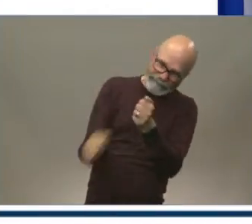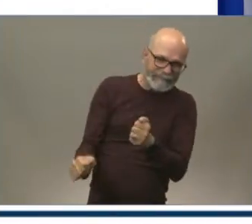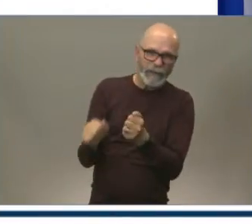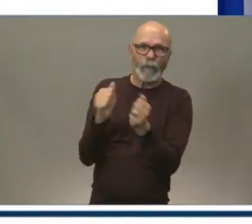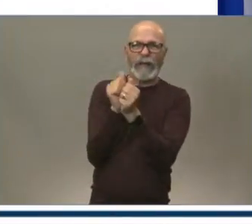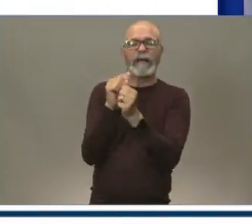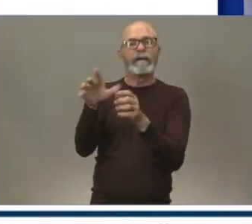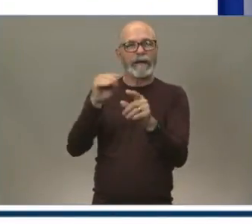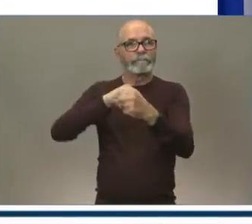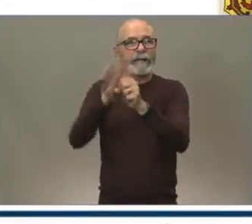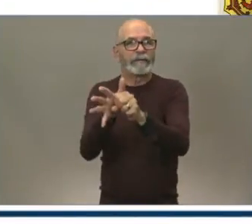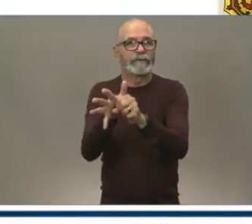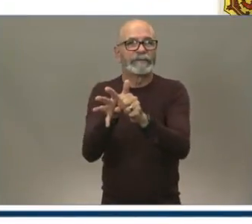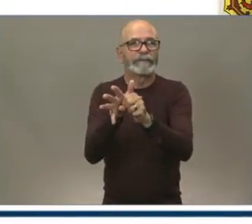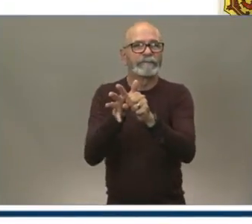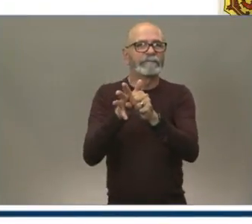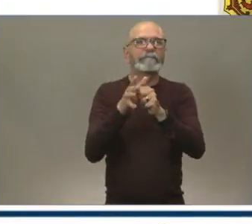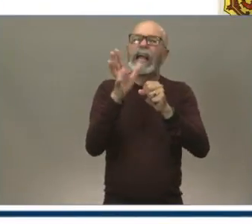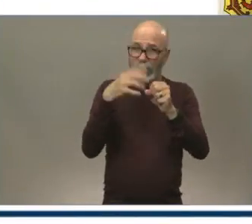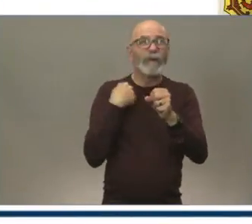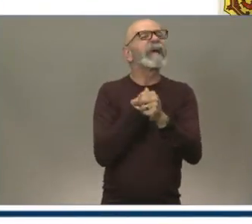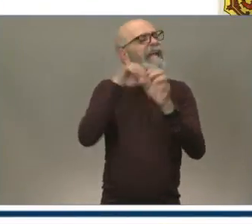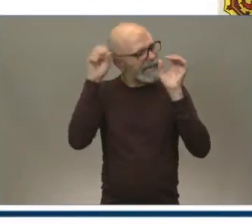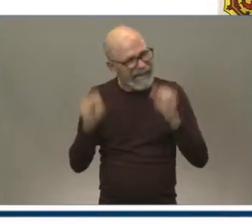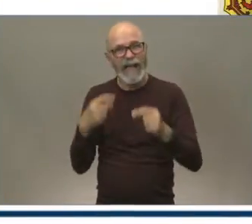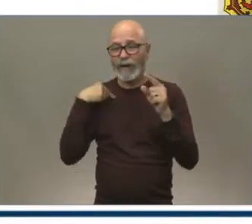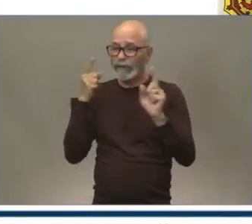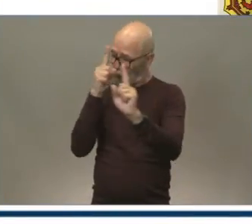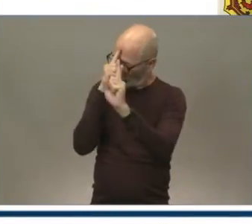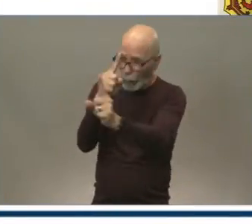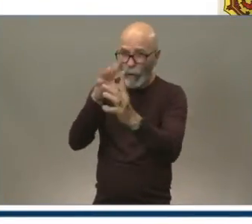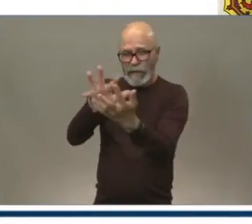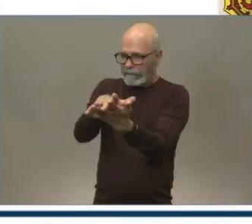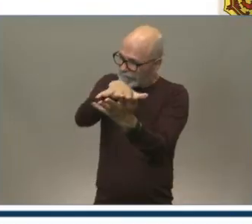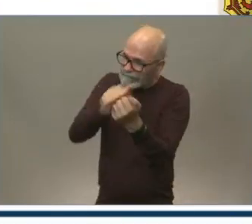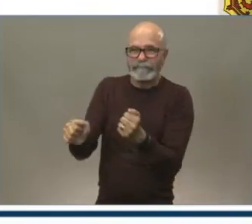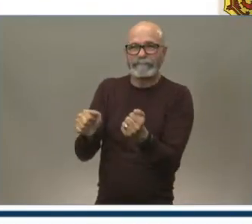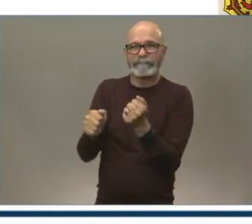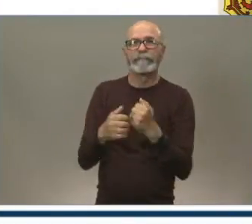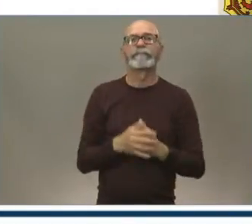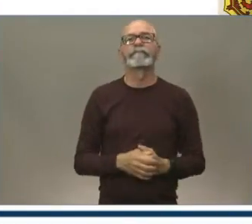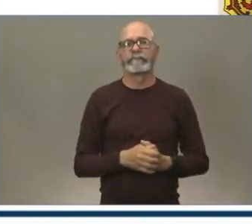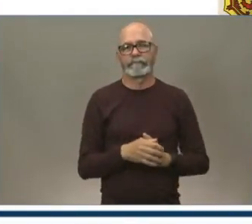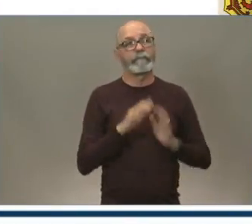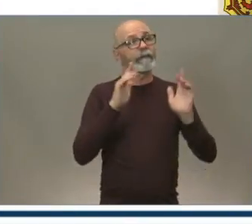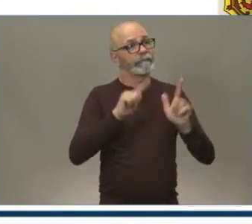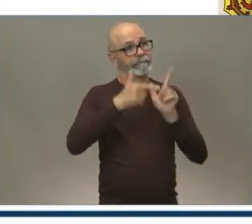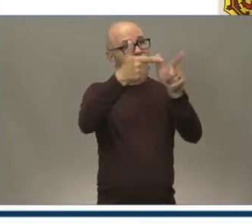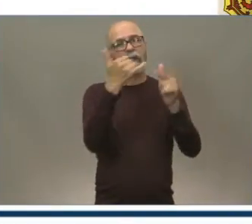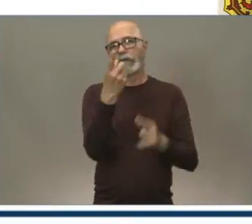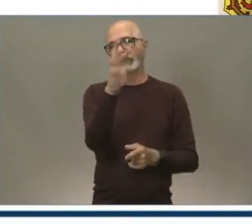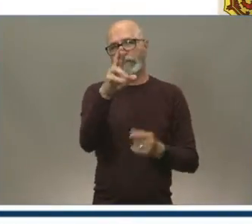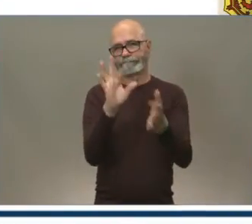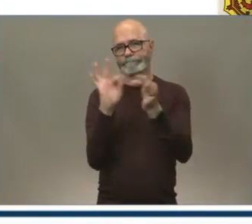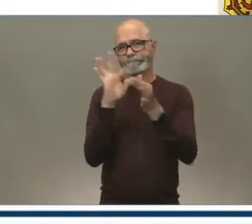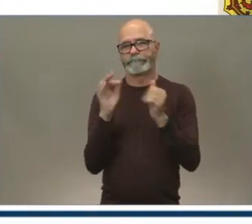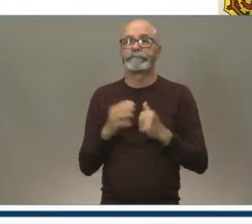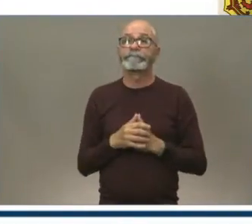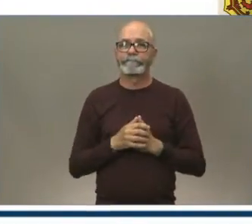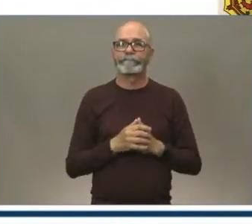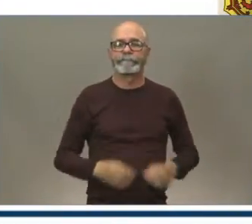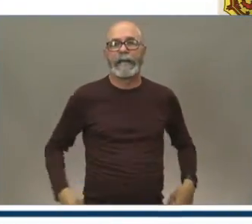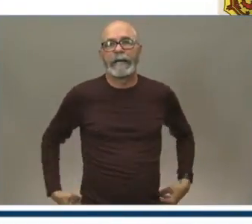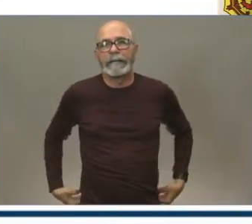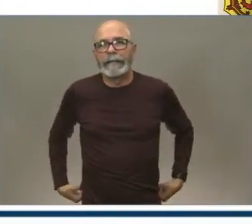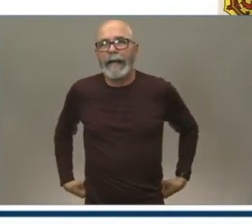Strang. Thank you, Premier. Good afternoon, everyone. I had hoped we wouldn't need to bring in more broad